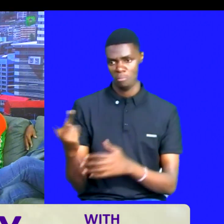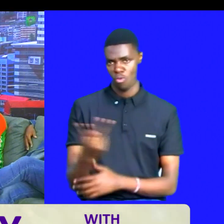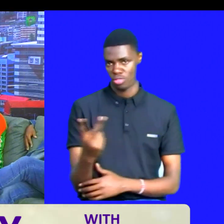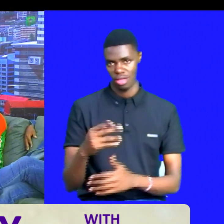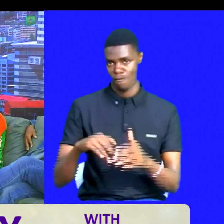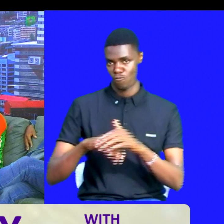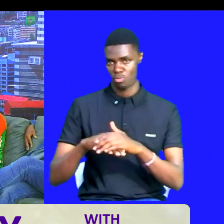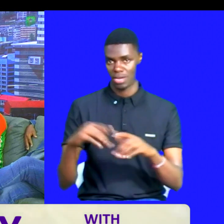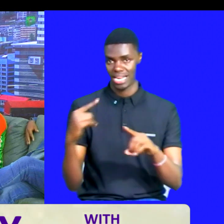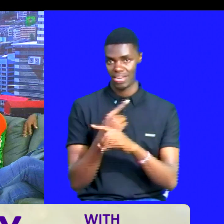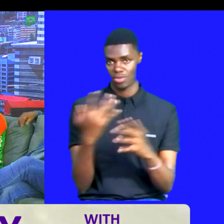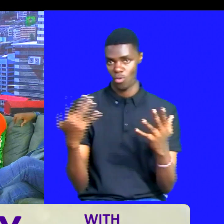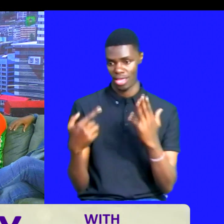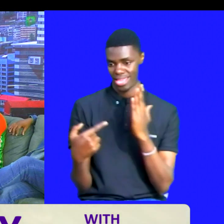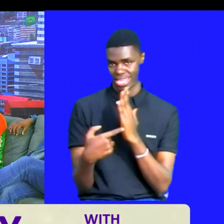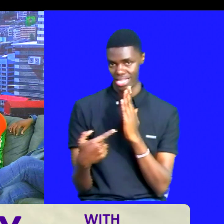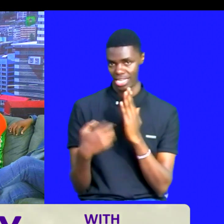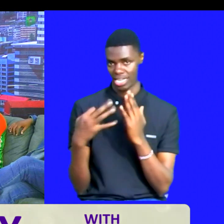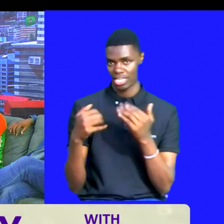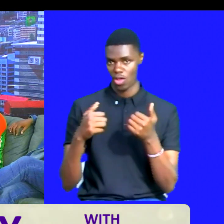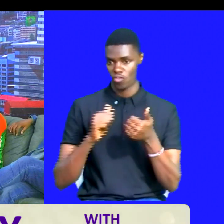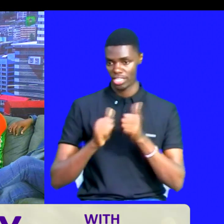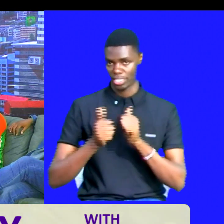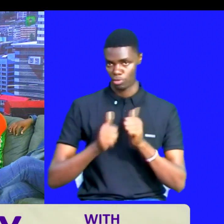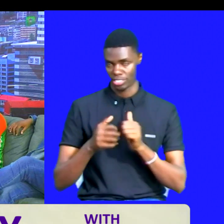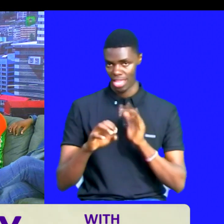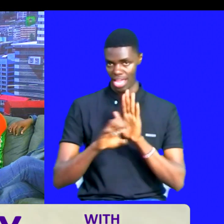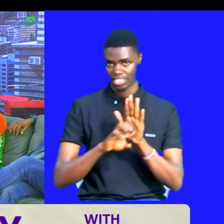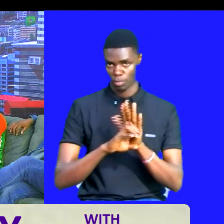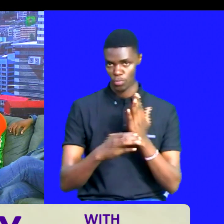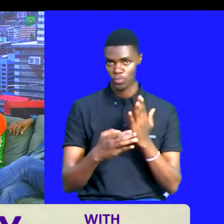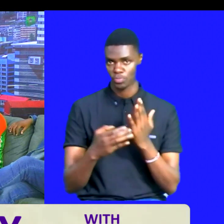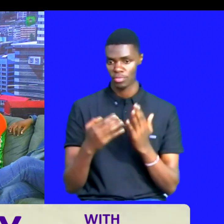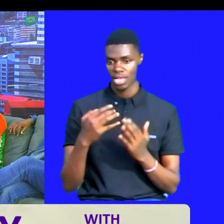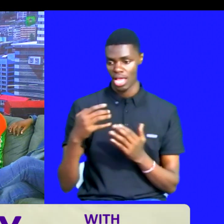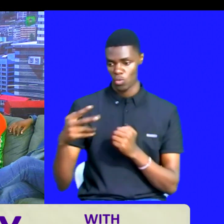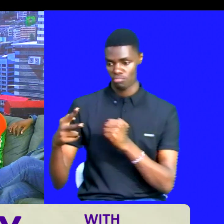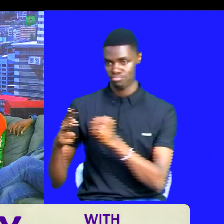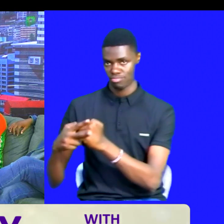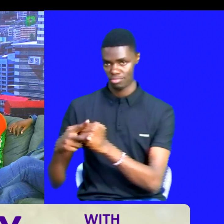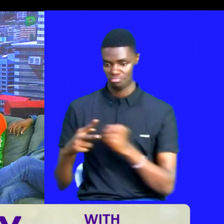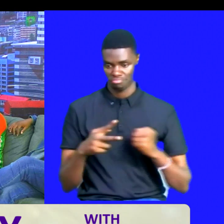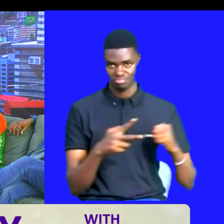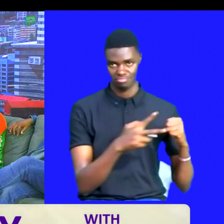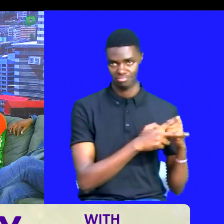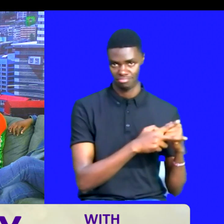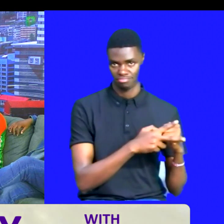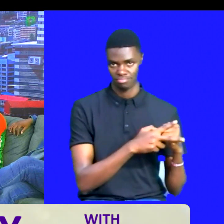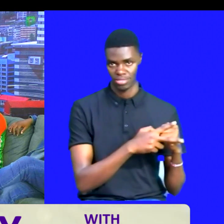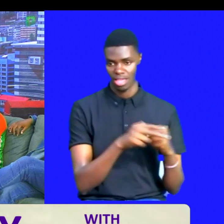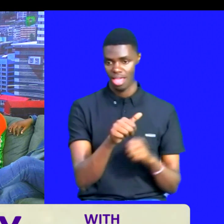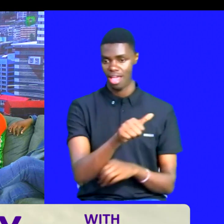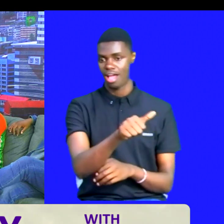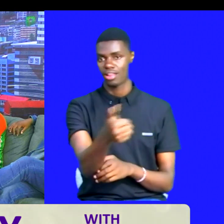difference is in the technicality of the game. So, like, we are 7-a-side sport. Right. The other one